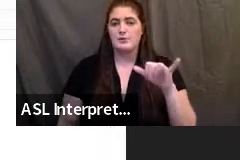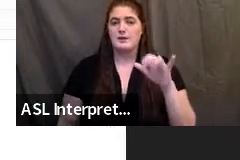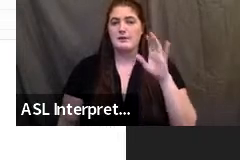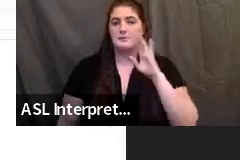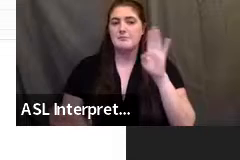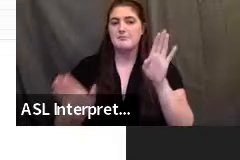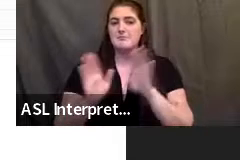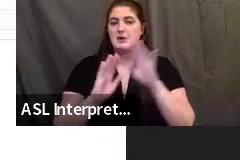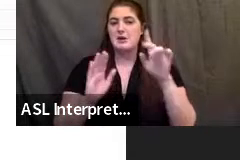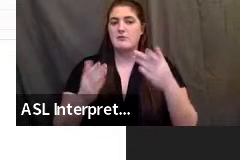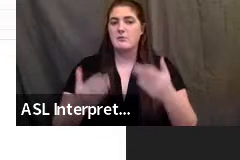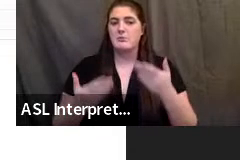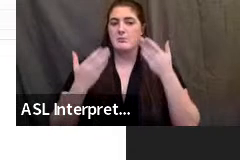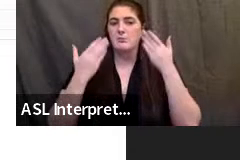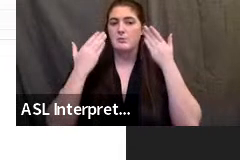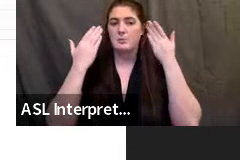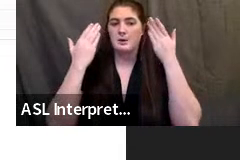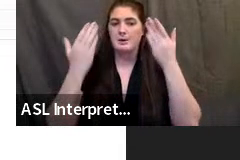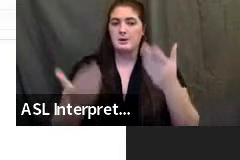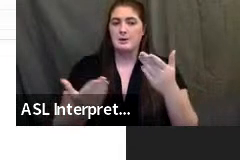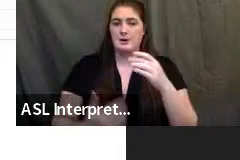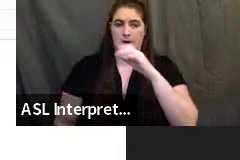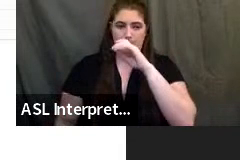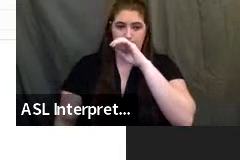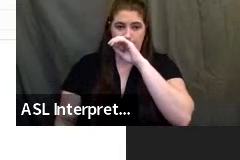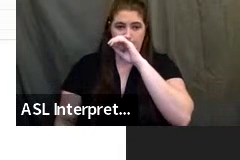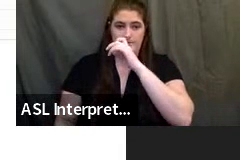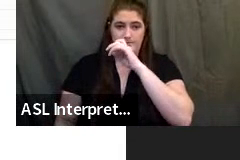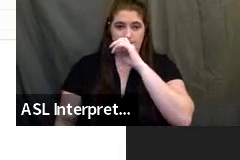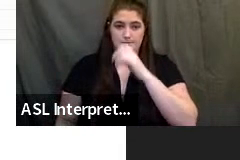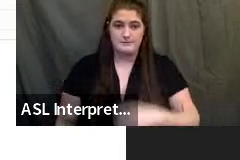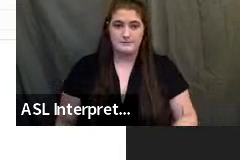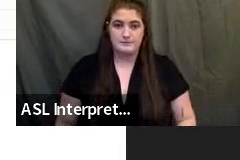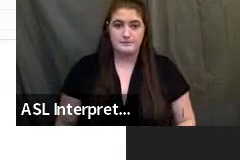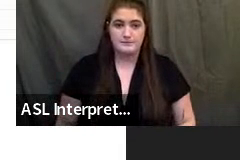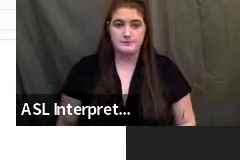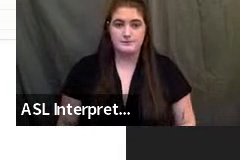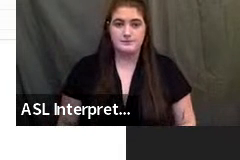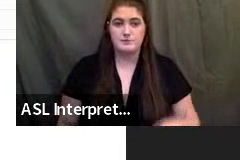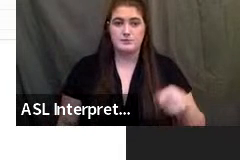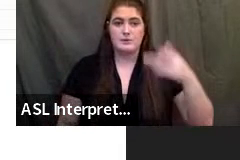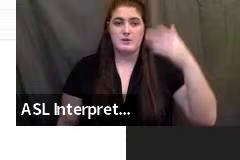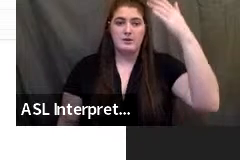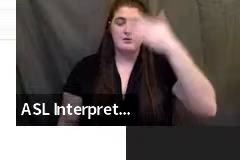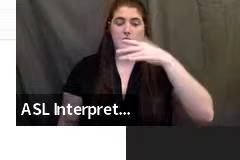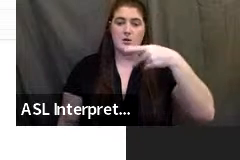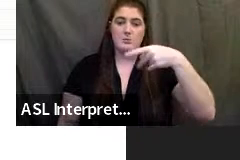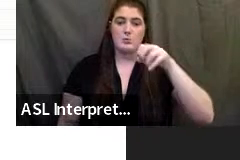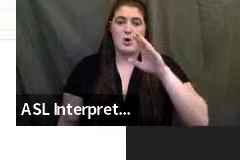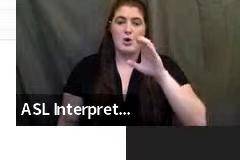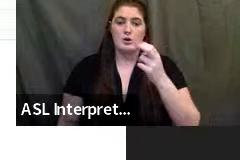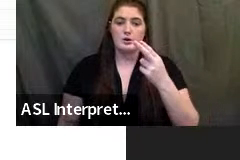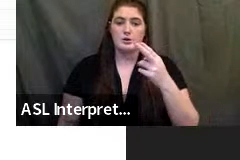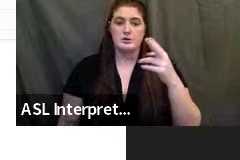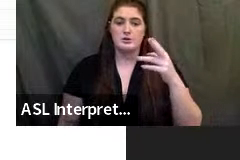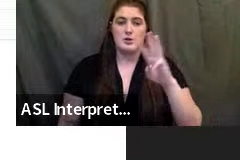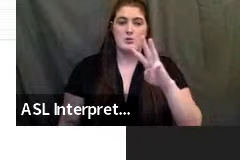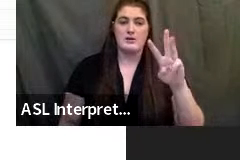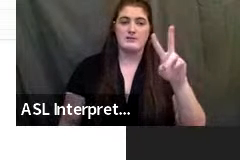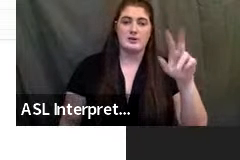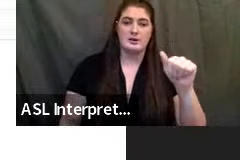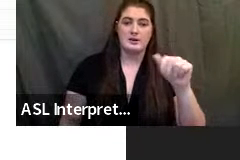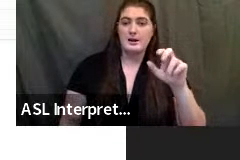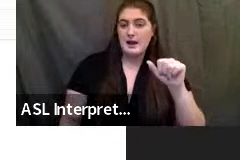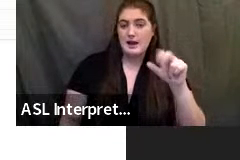of the proposed. So you've got, you know, there's a lot line, front porch here. This is West Virginia Ave. There's the written house. They would